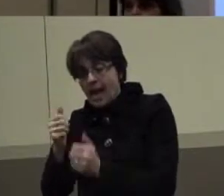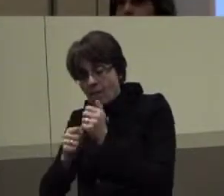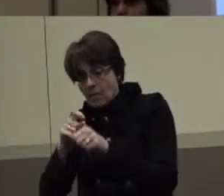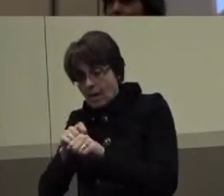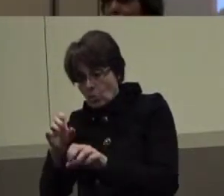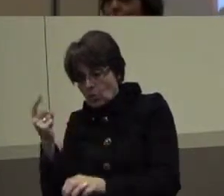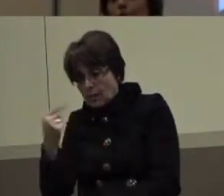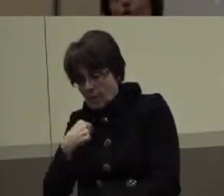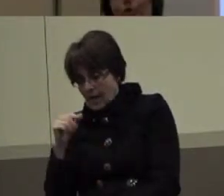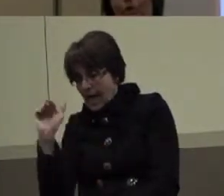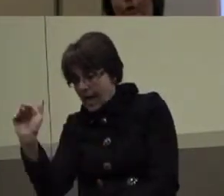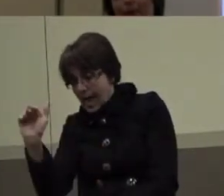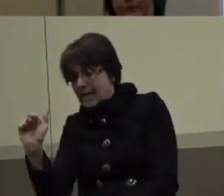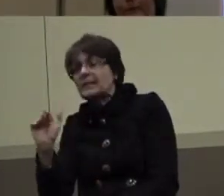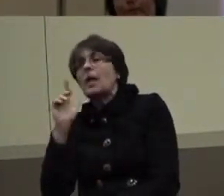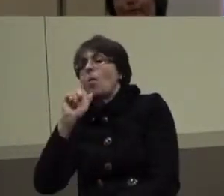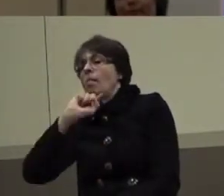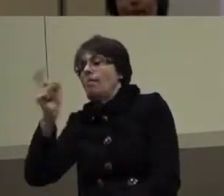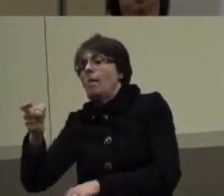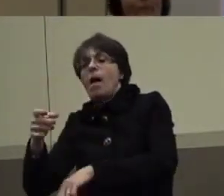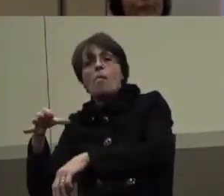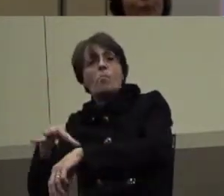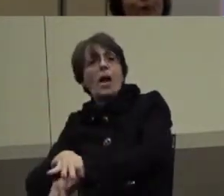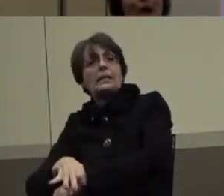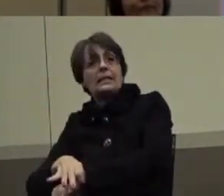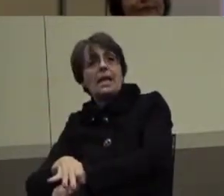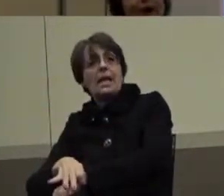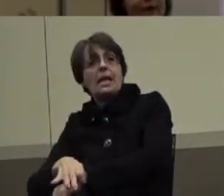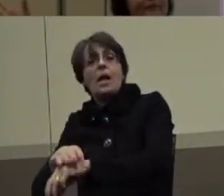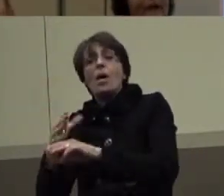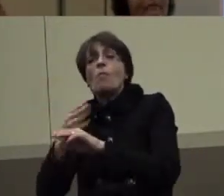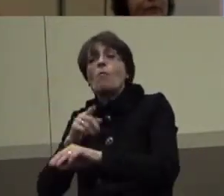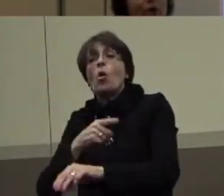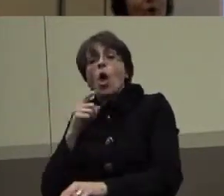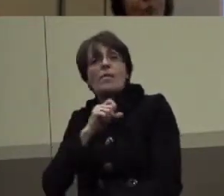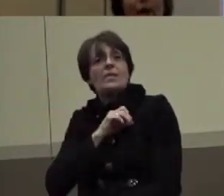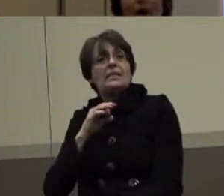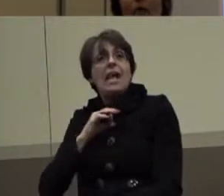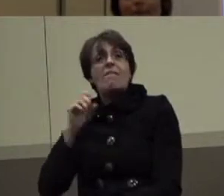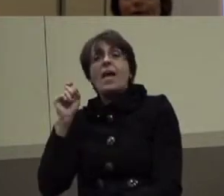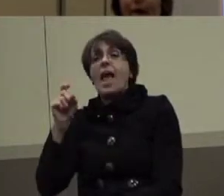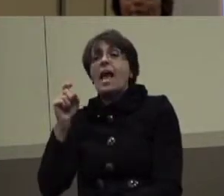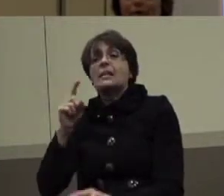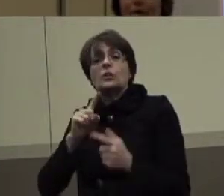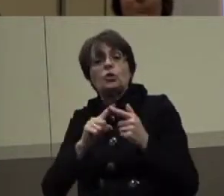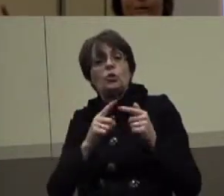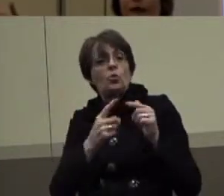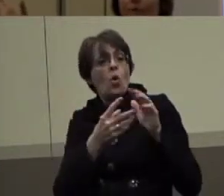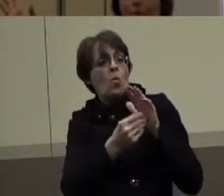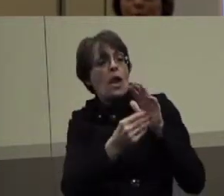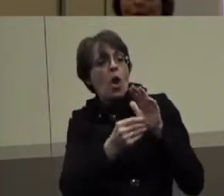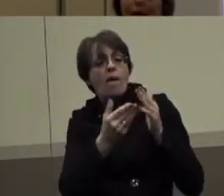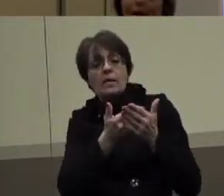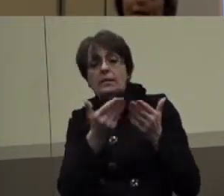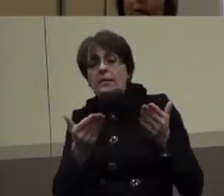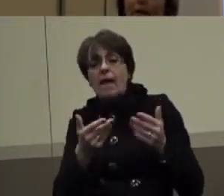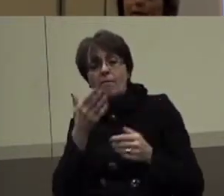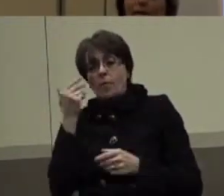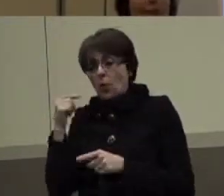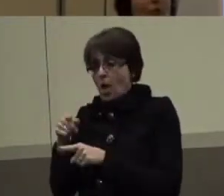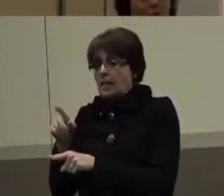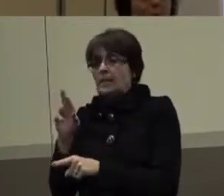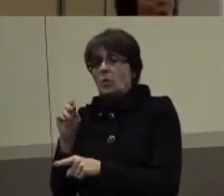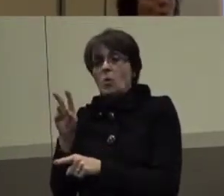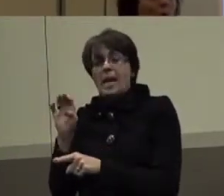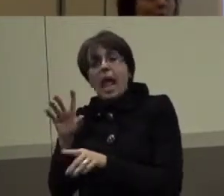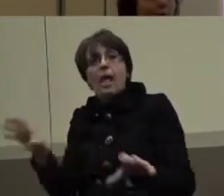time you do something I ask you to do, you get a bracelet. Well, before long, the staff is having to go run off stuff because Renee